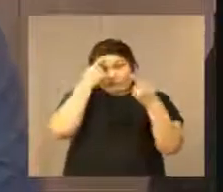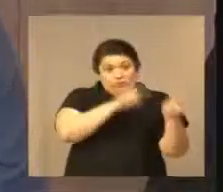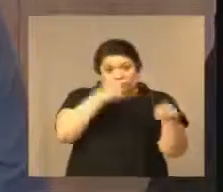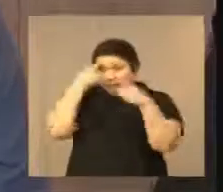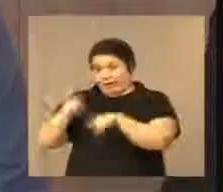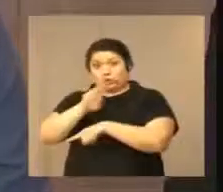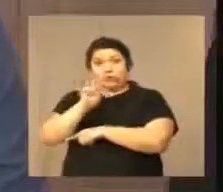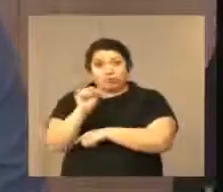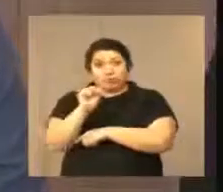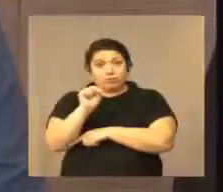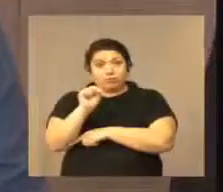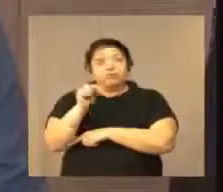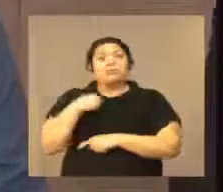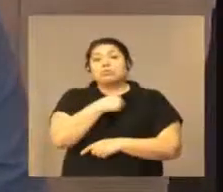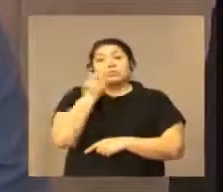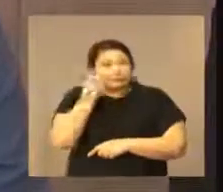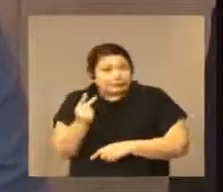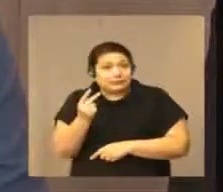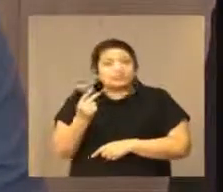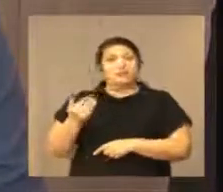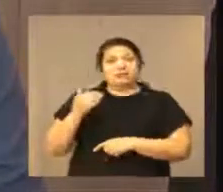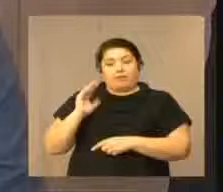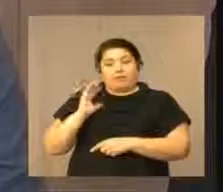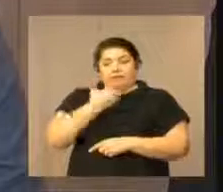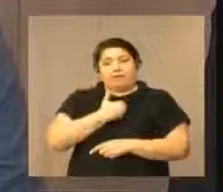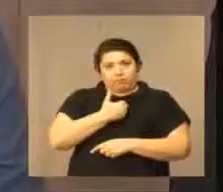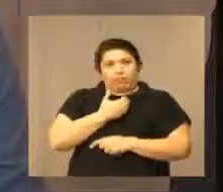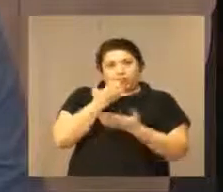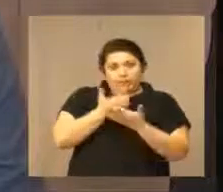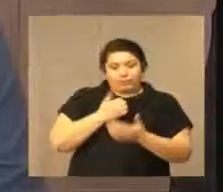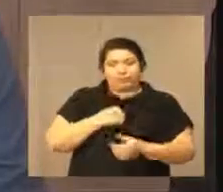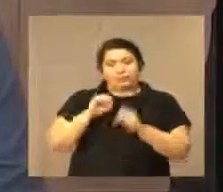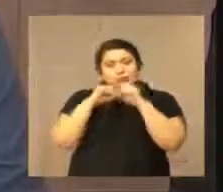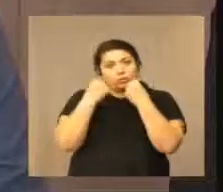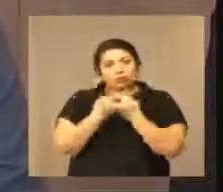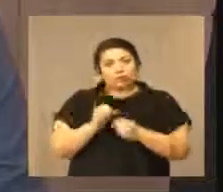we see them as the recognition of our economic, social, and cultural,